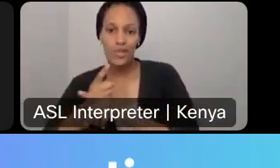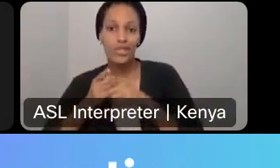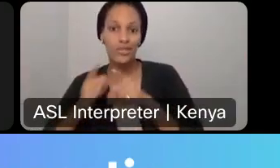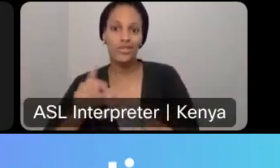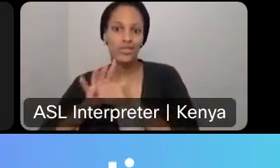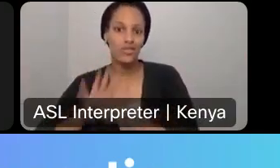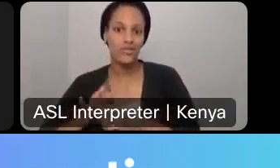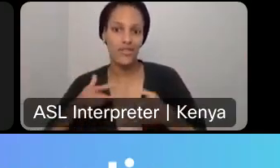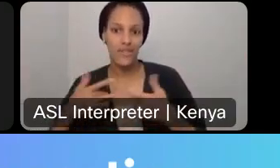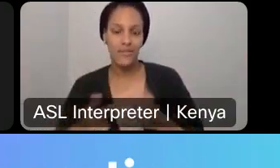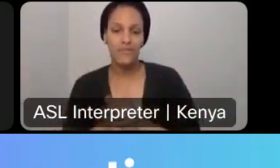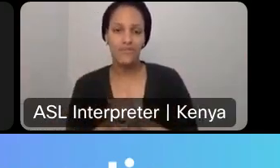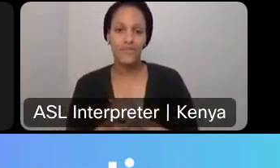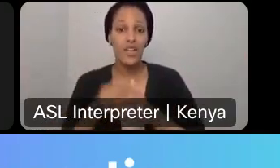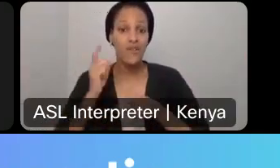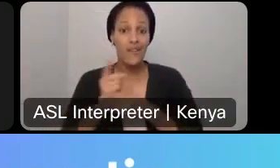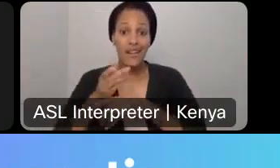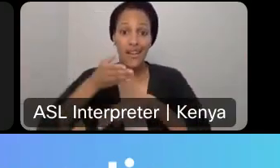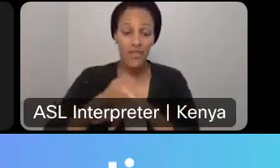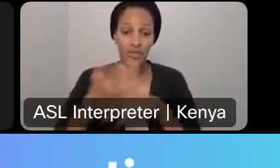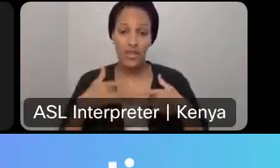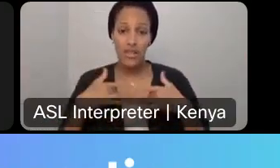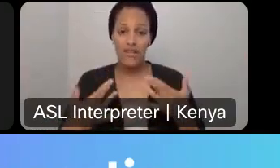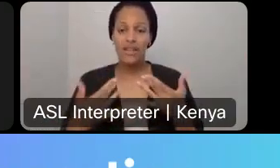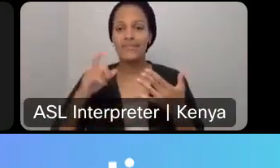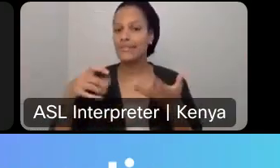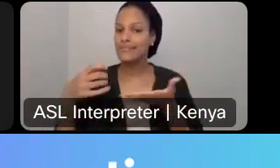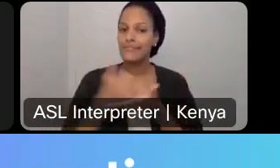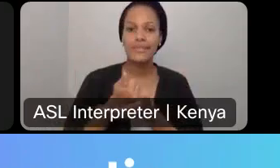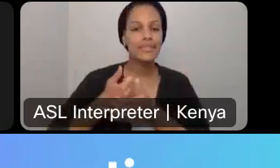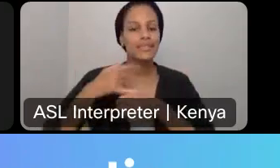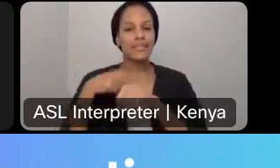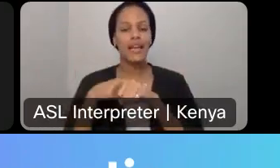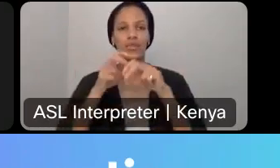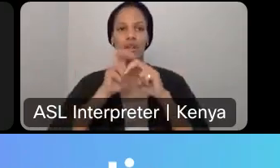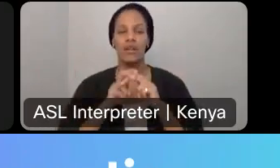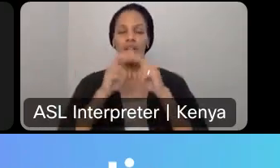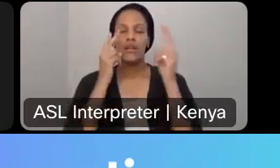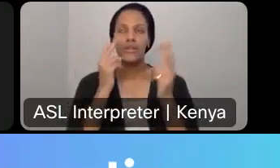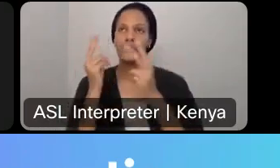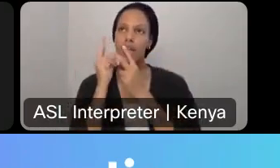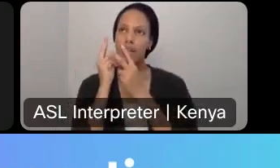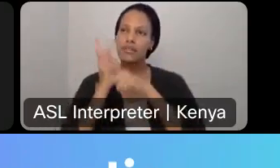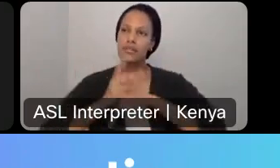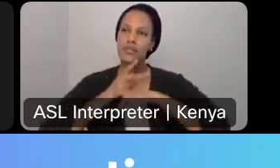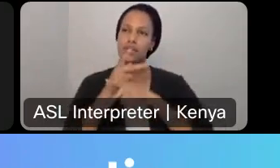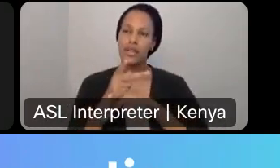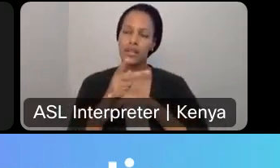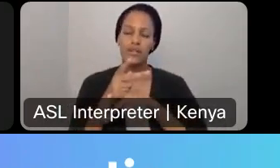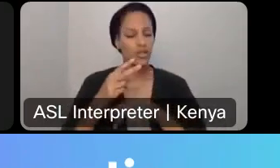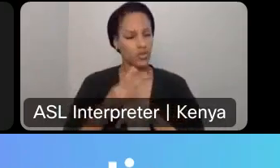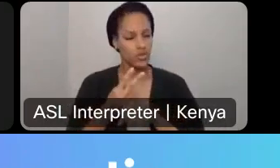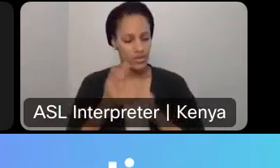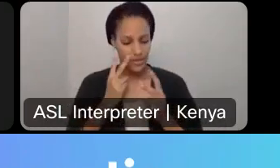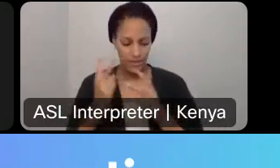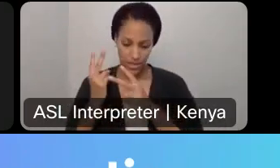Immediately following the event, we need to take time for reflection and care, and then use our reflections to